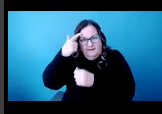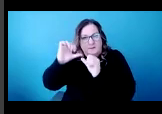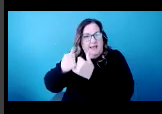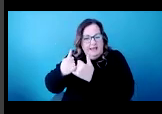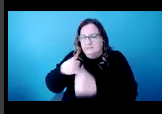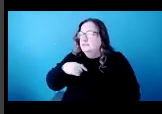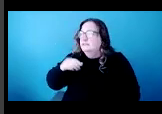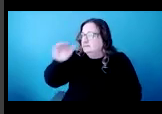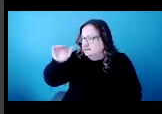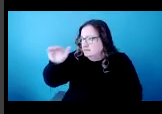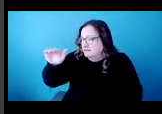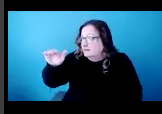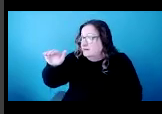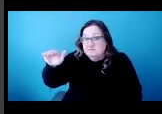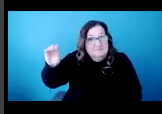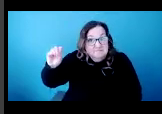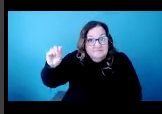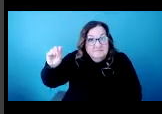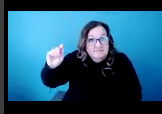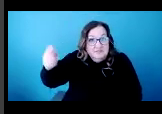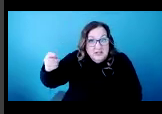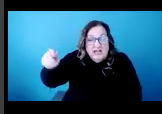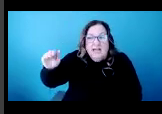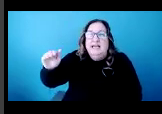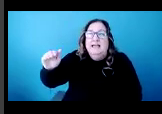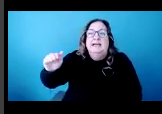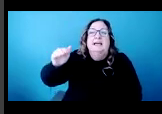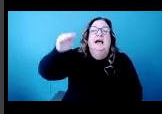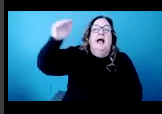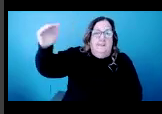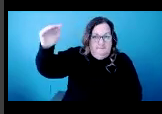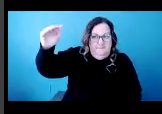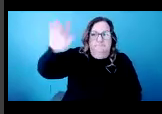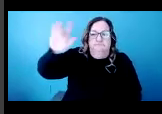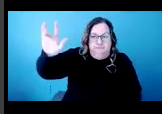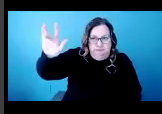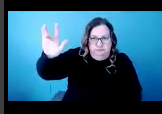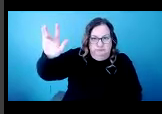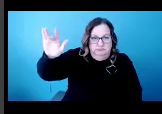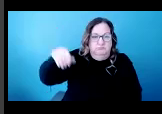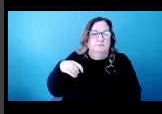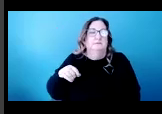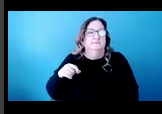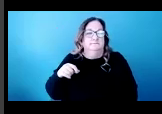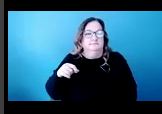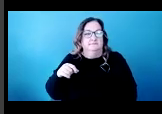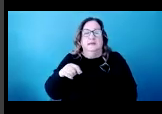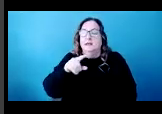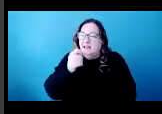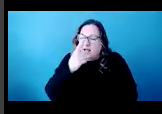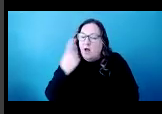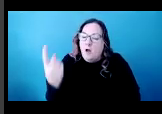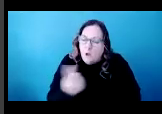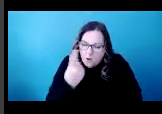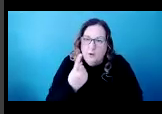your issue, then you can take it a step higher. And then always follow up.